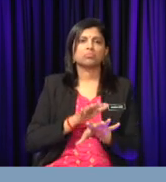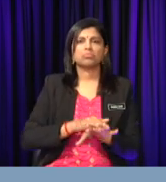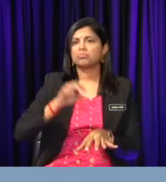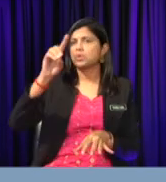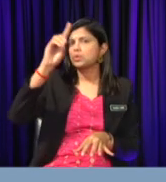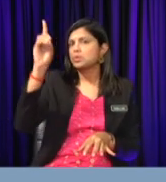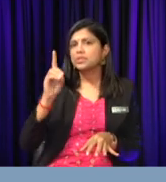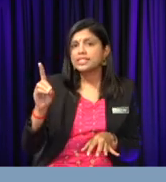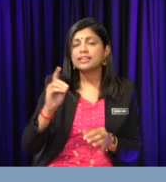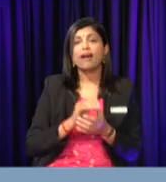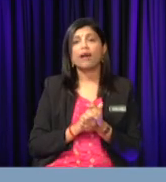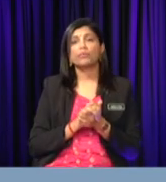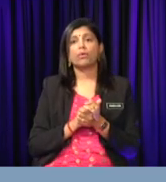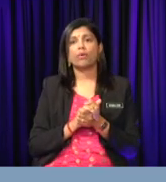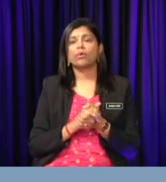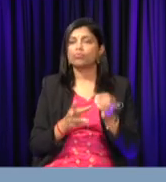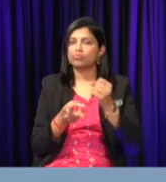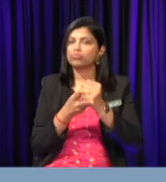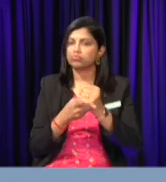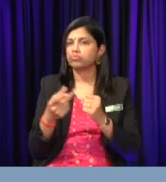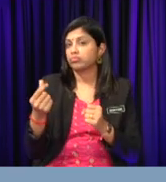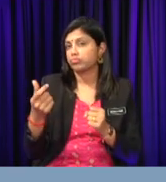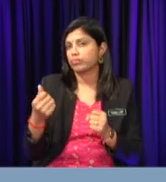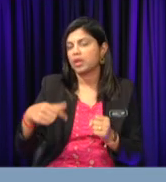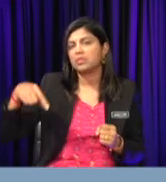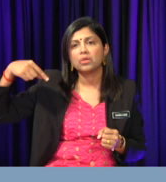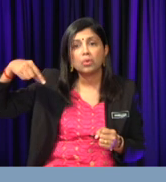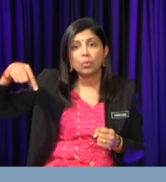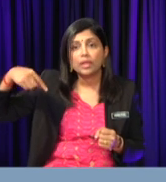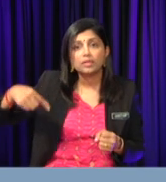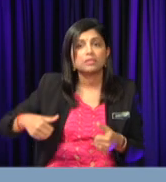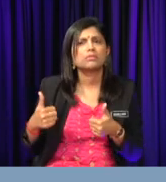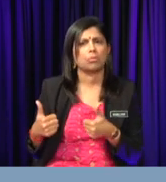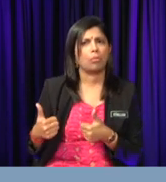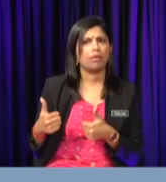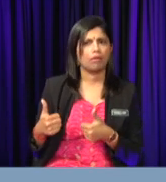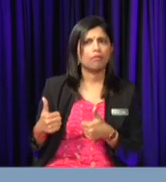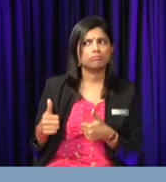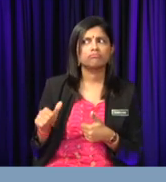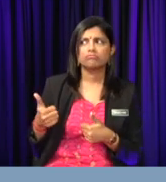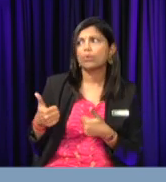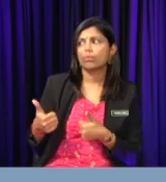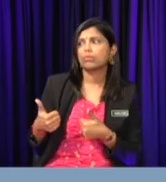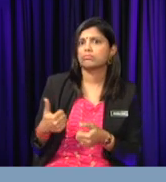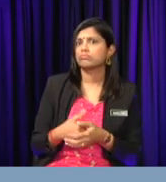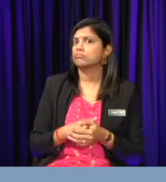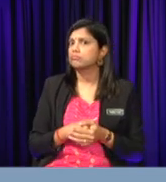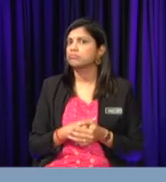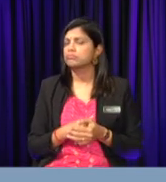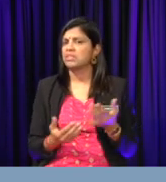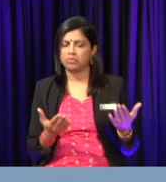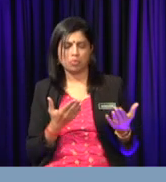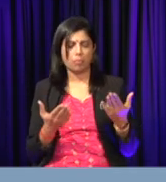have better prices, and the quality of online shopping, the clothes are actually quite good compared to the normal